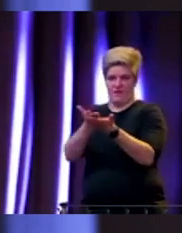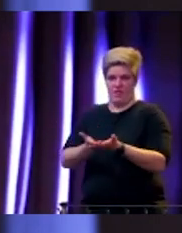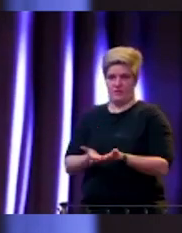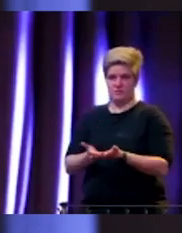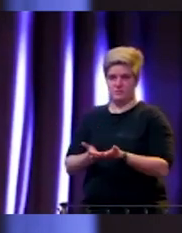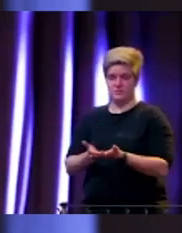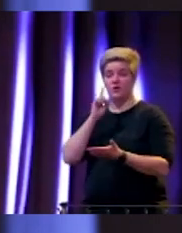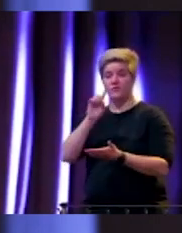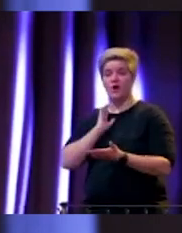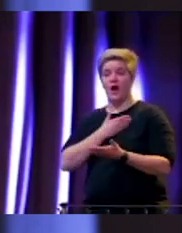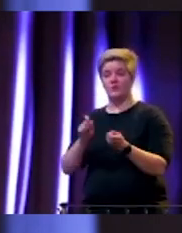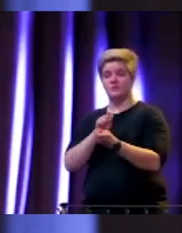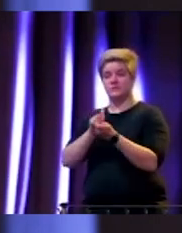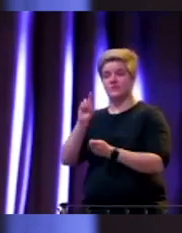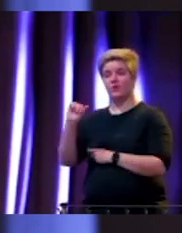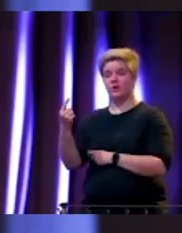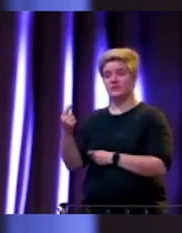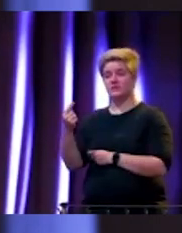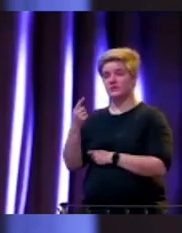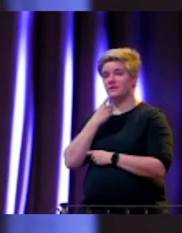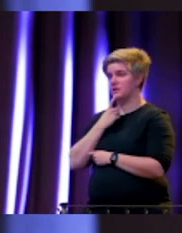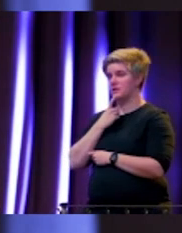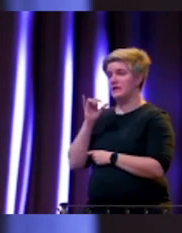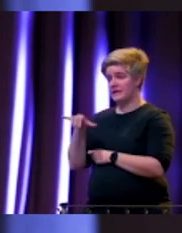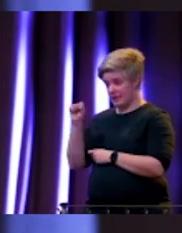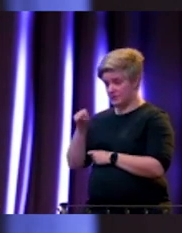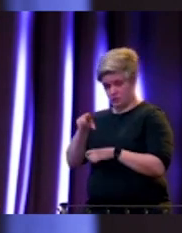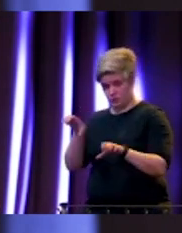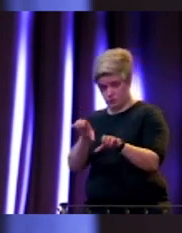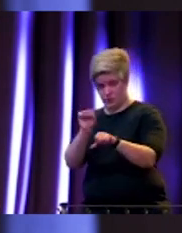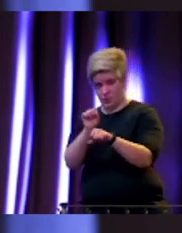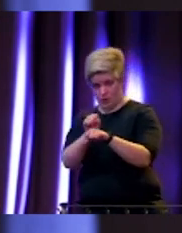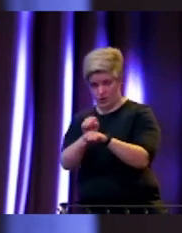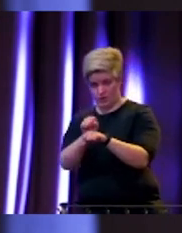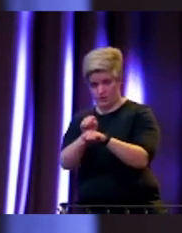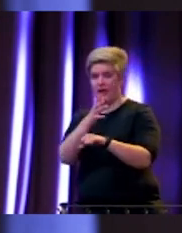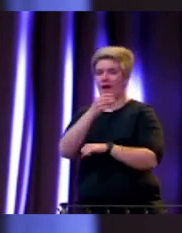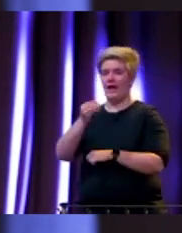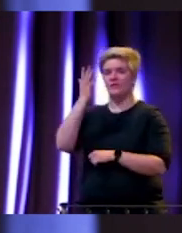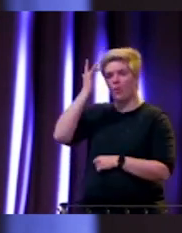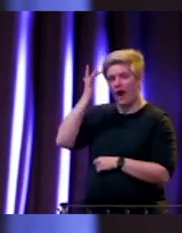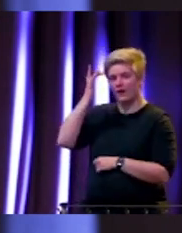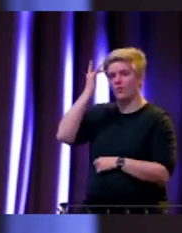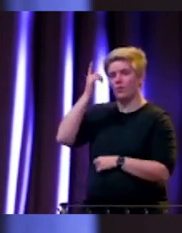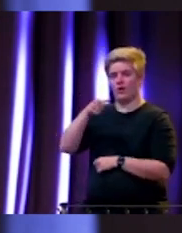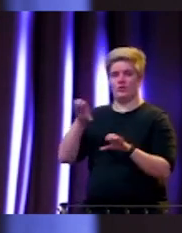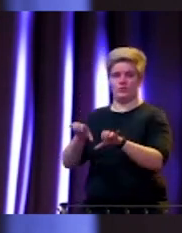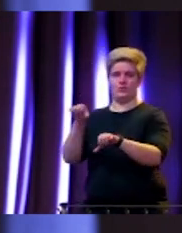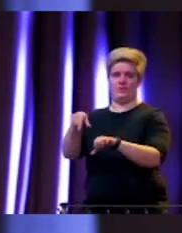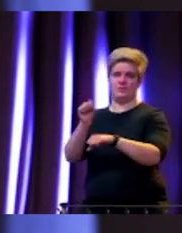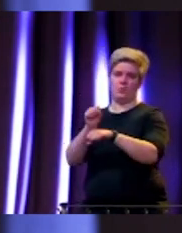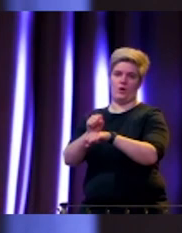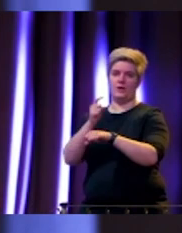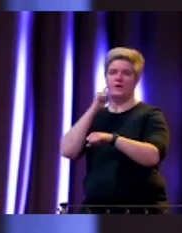yes, you're doing the work and the why. Why are you doing this work and for whom? And why does that part